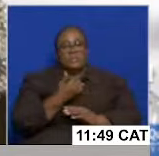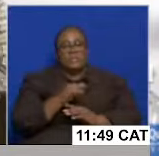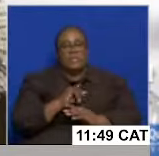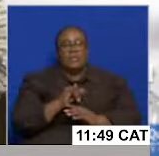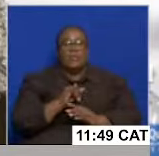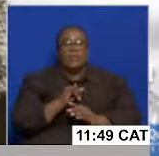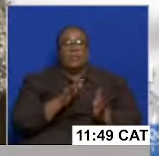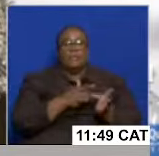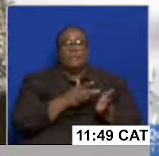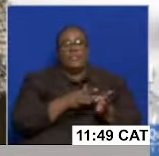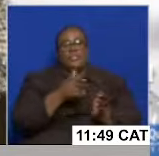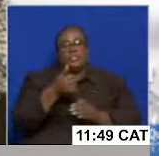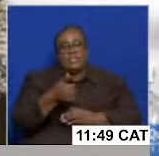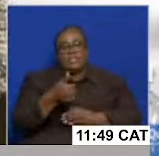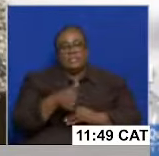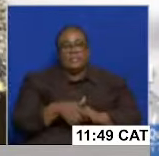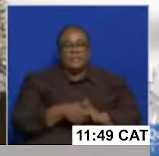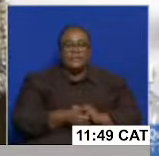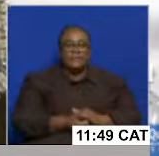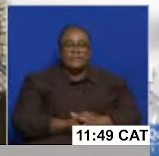Okay. Thank you.